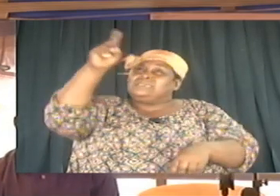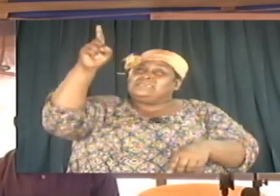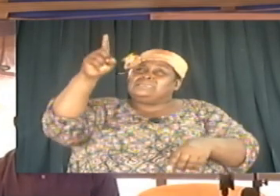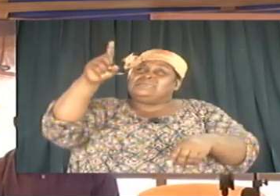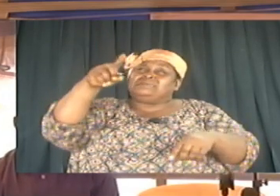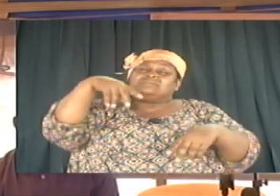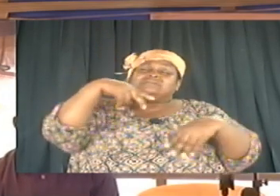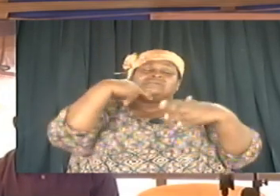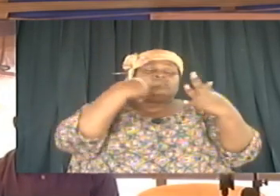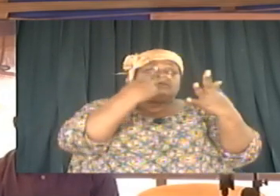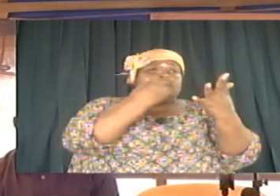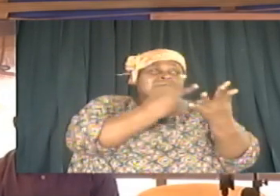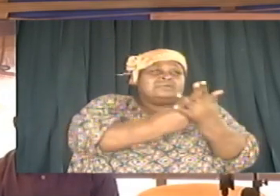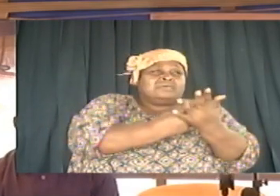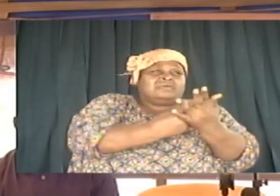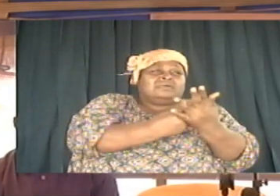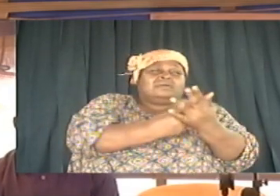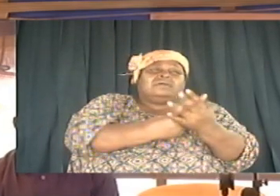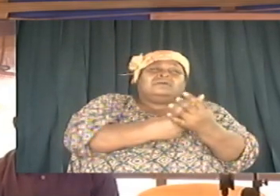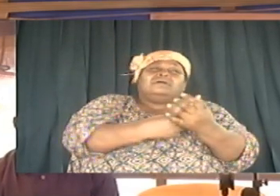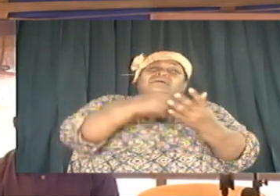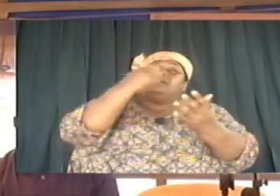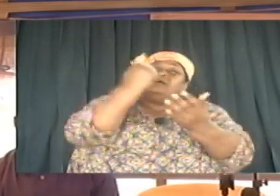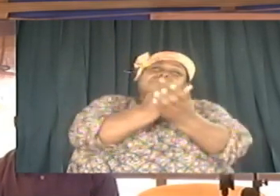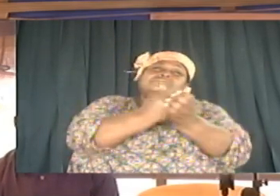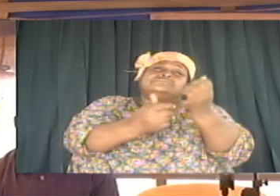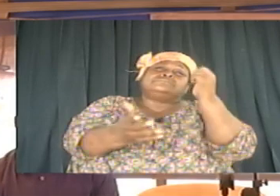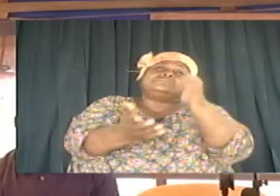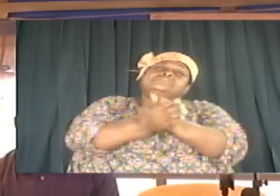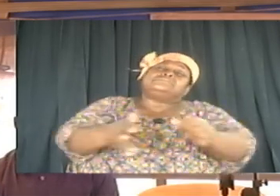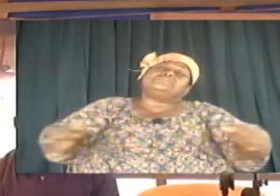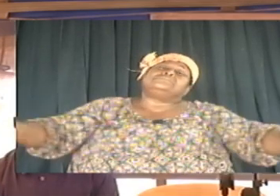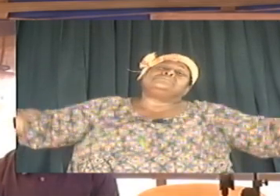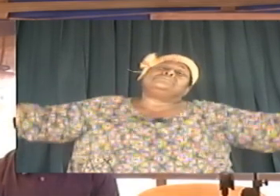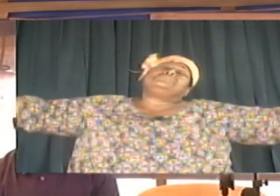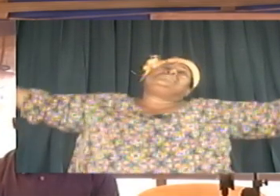lay hanging on that cross. Look at him.